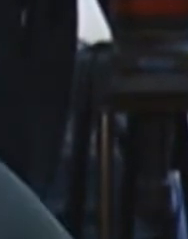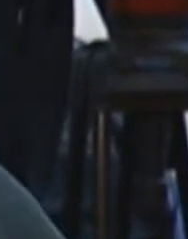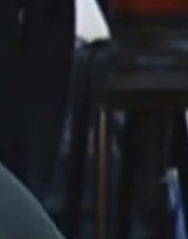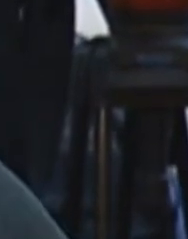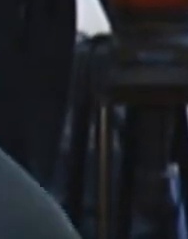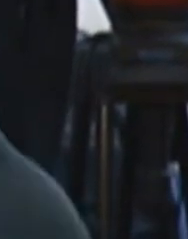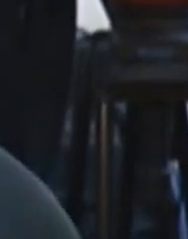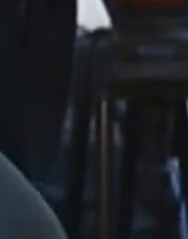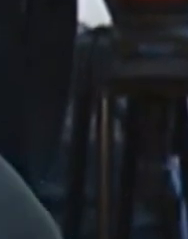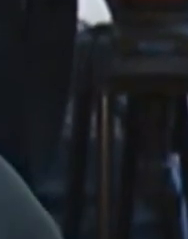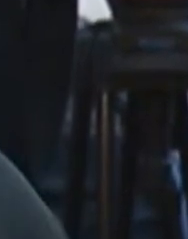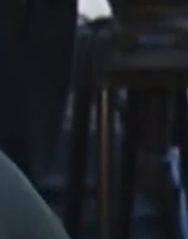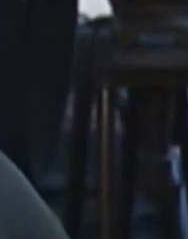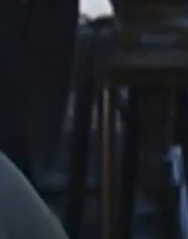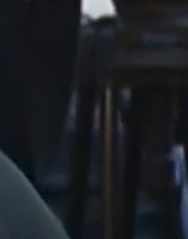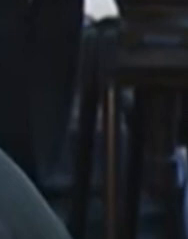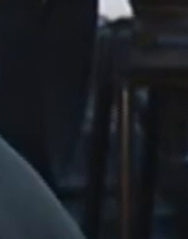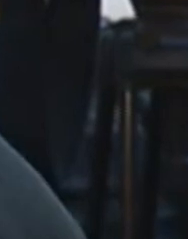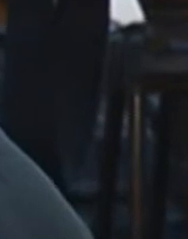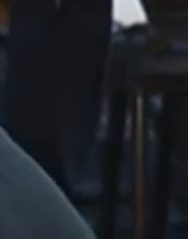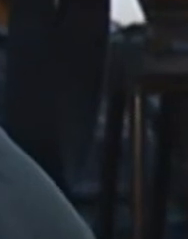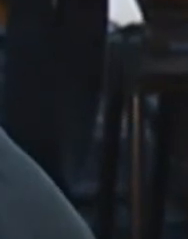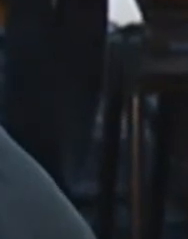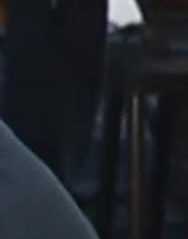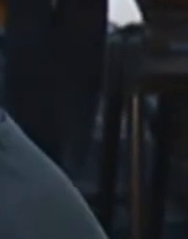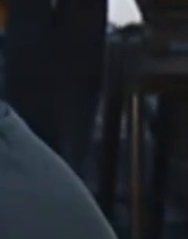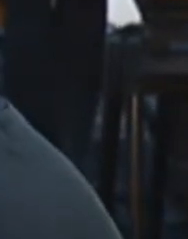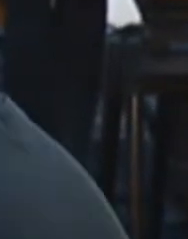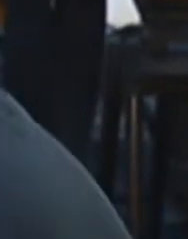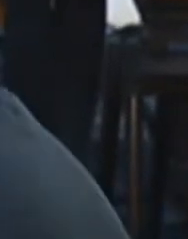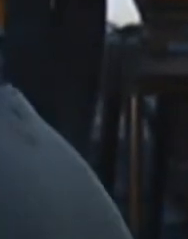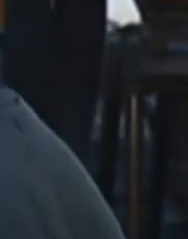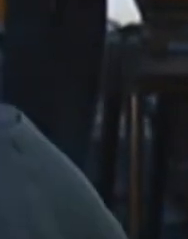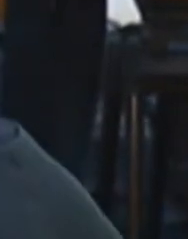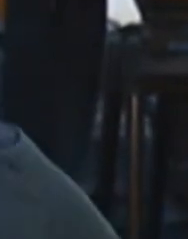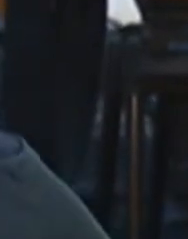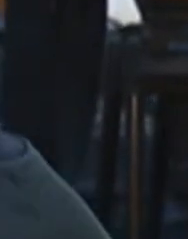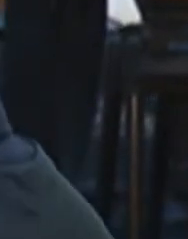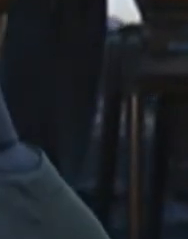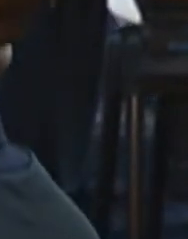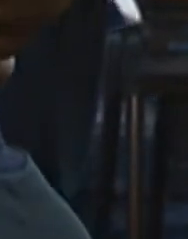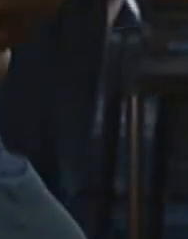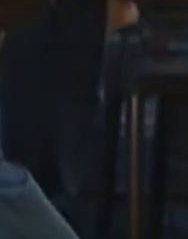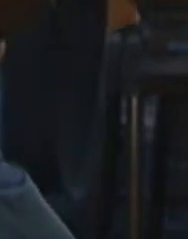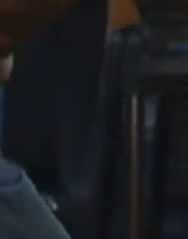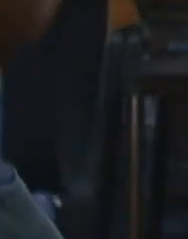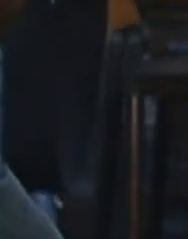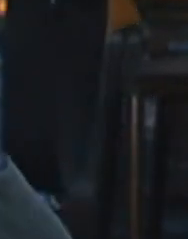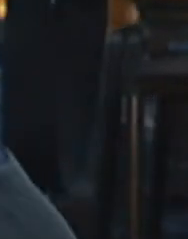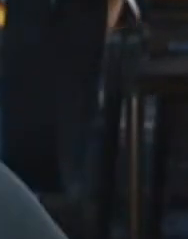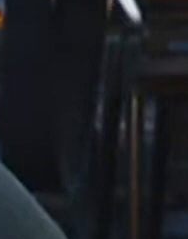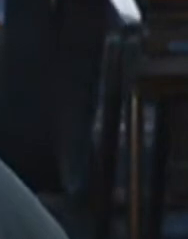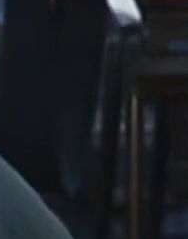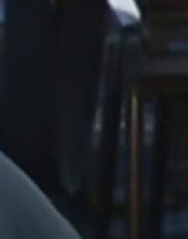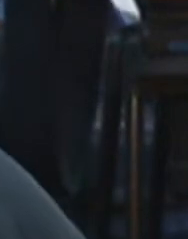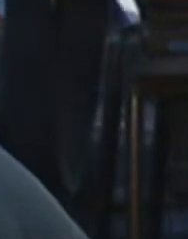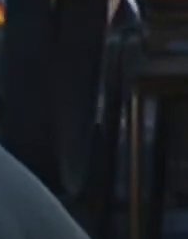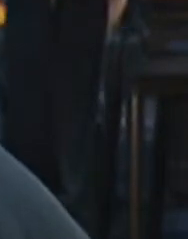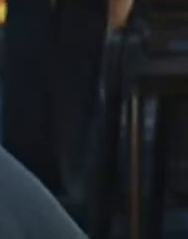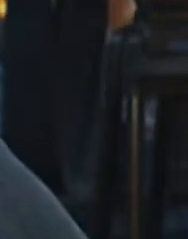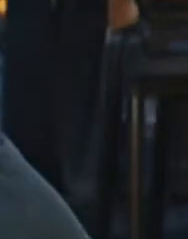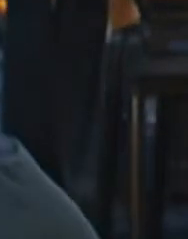this. My client does not have any warrant of arrest issued against